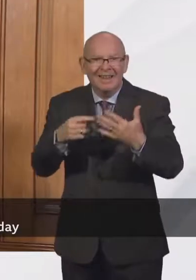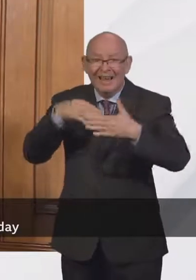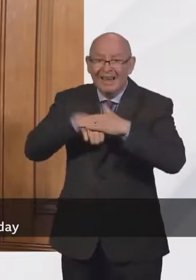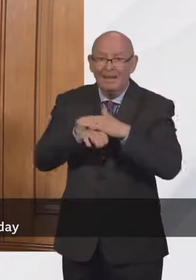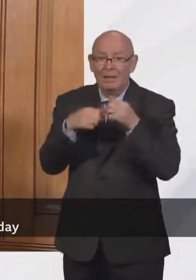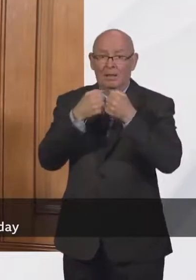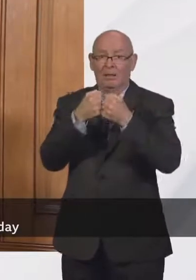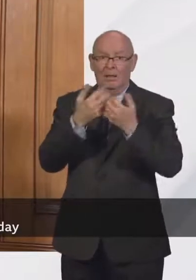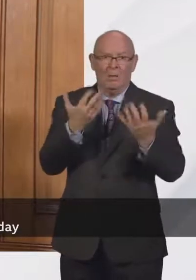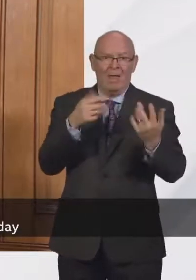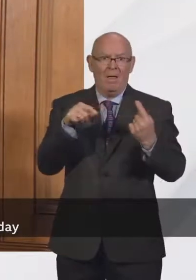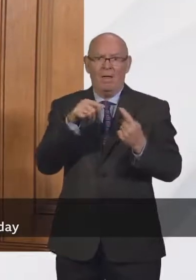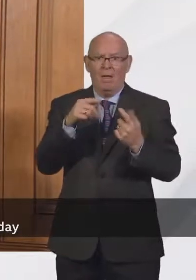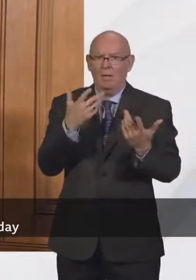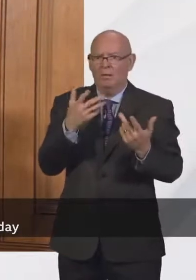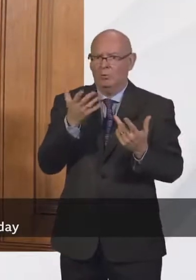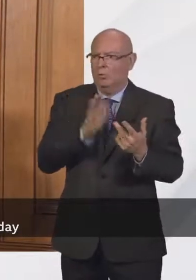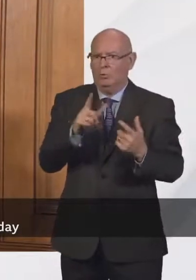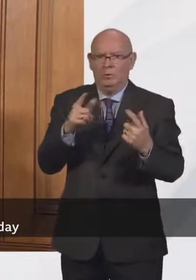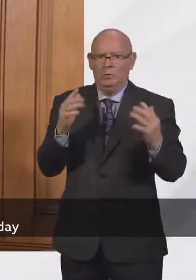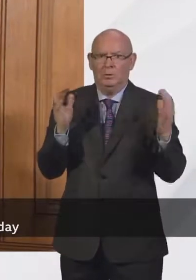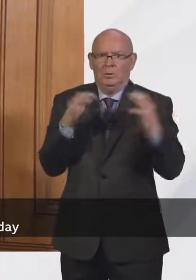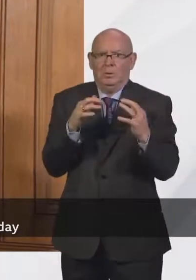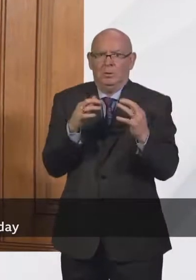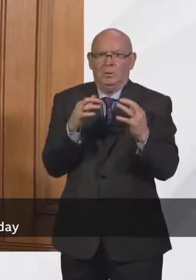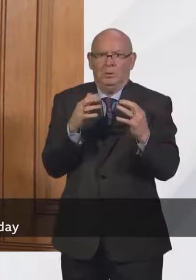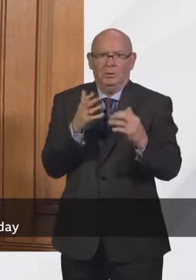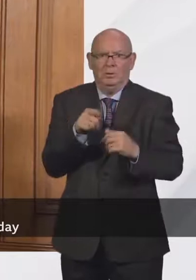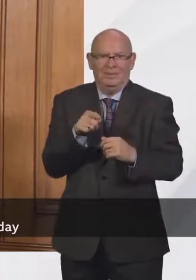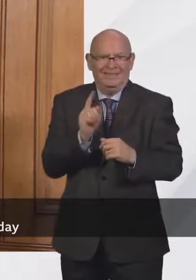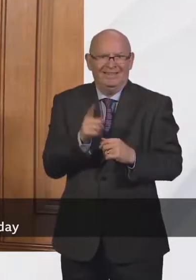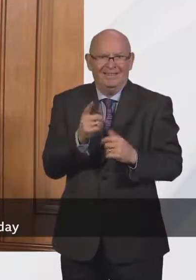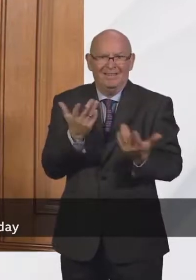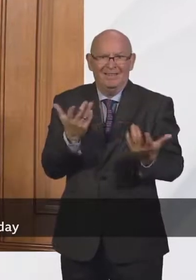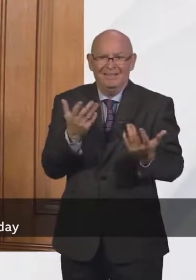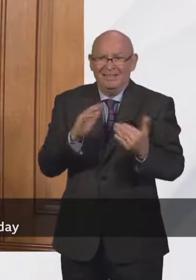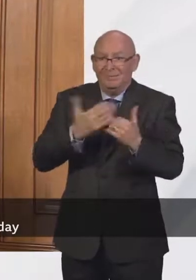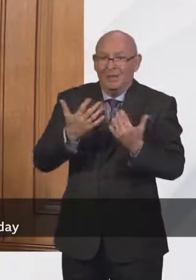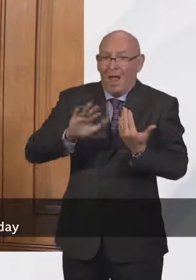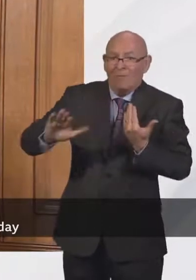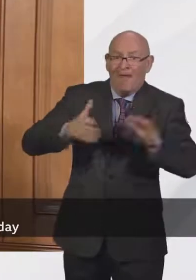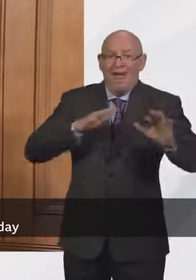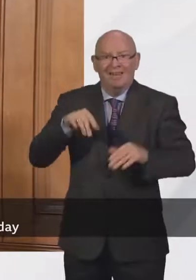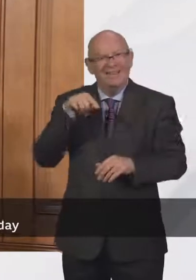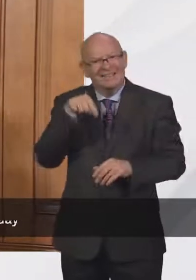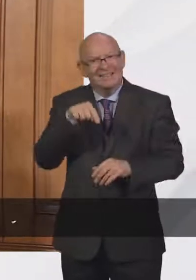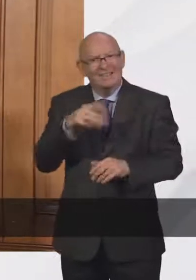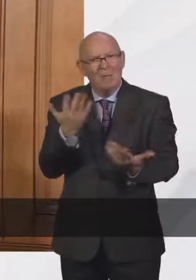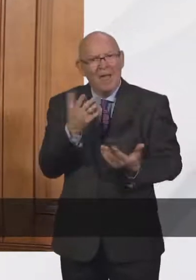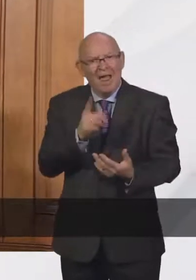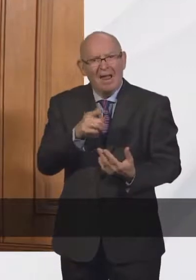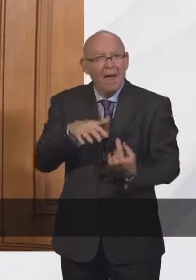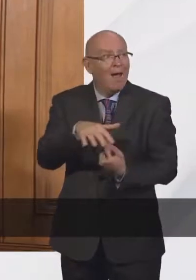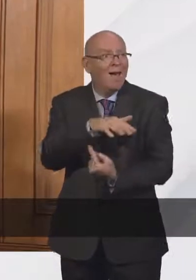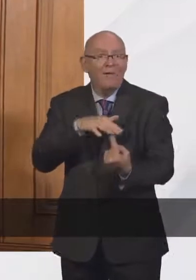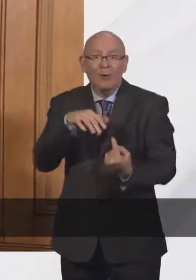environment. Those are all features which are important. And what we've said in the work that's been done by the Environmental Modelling Group is